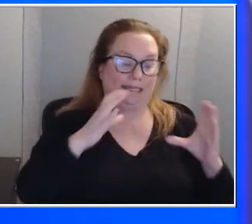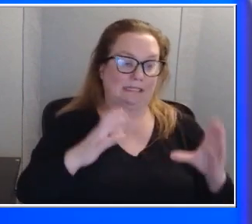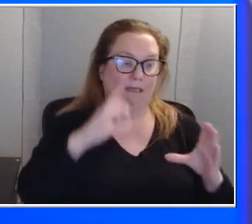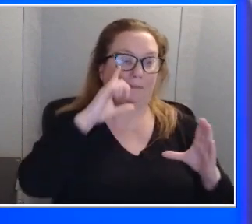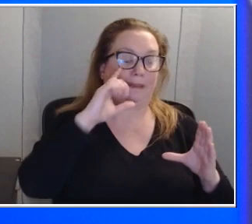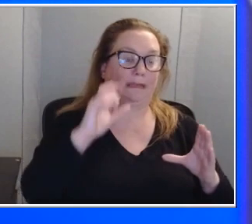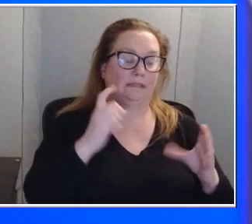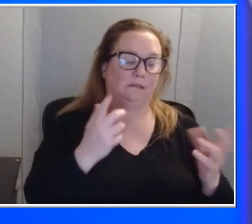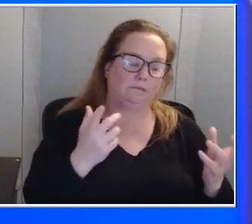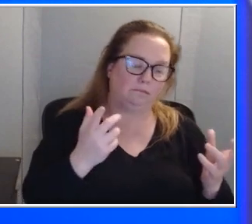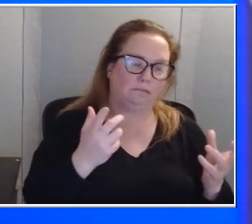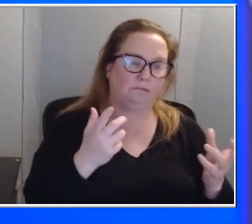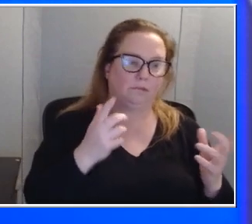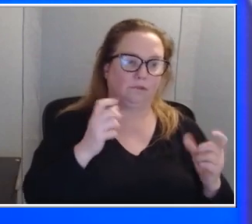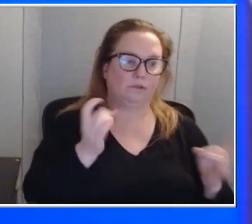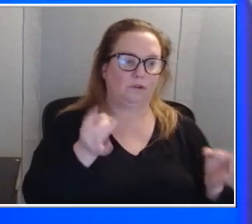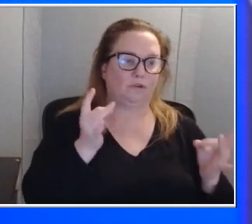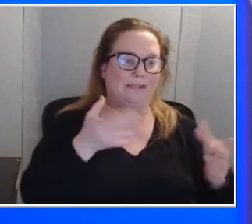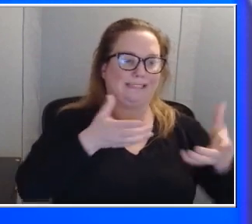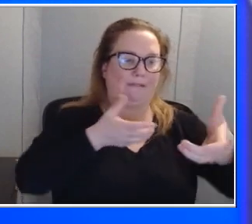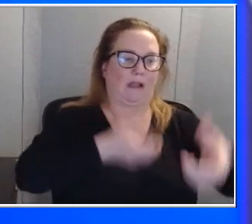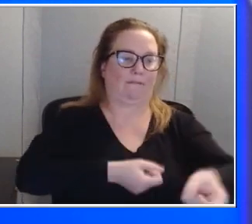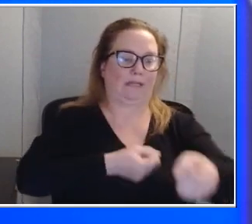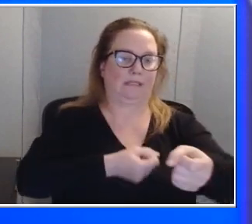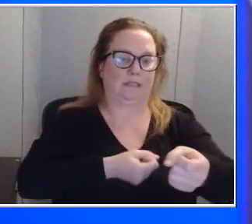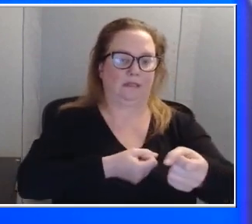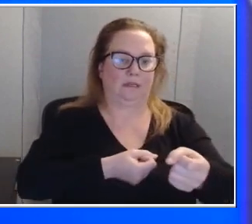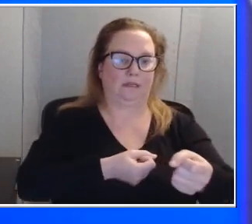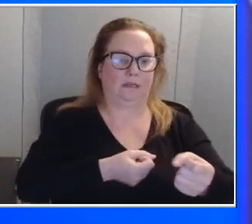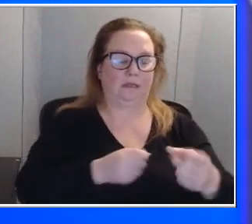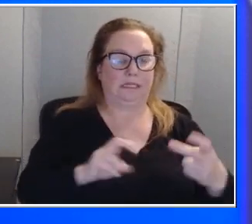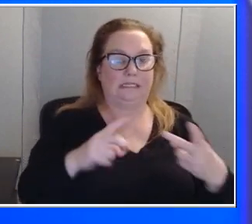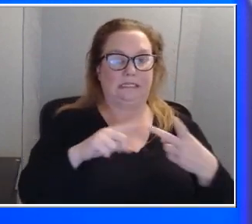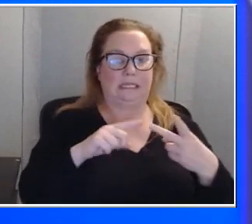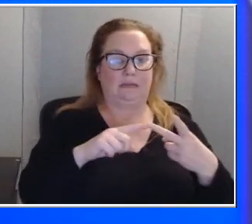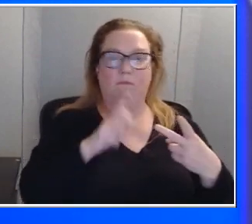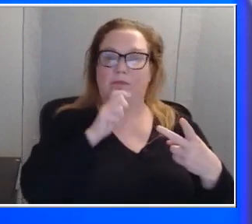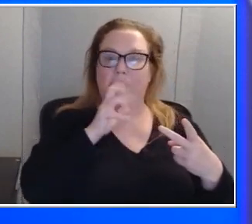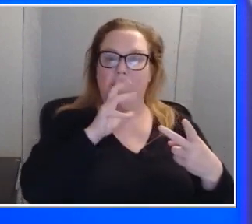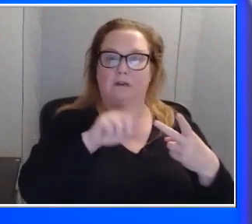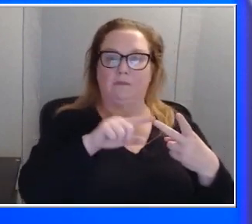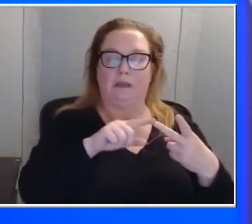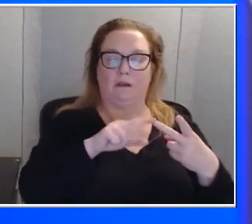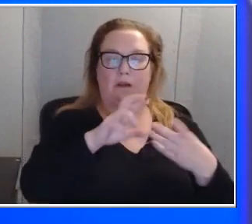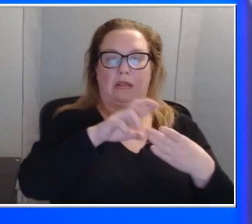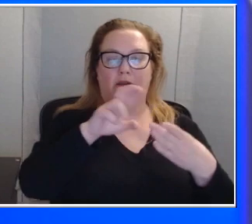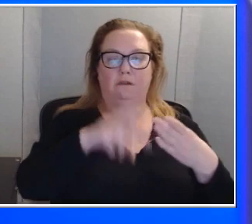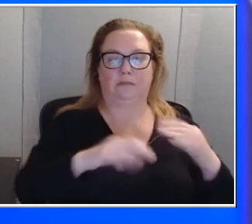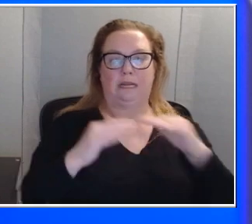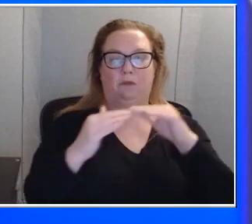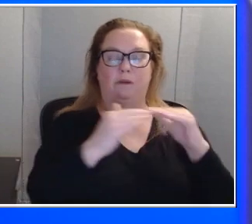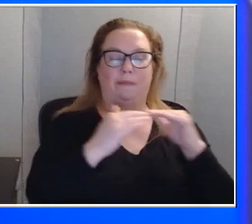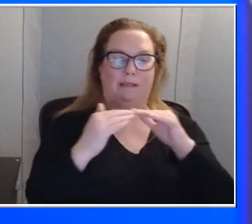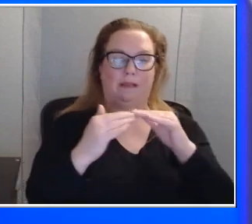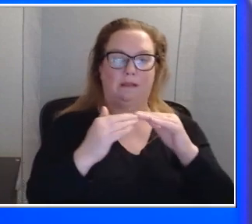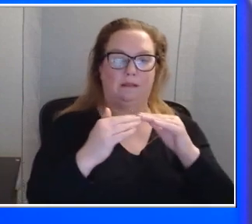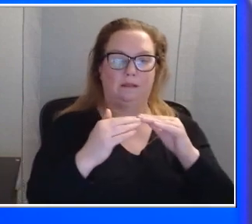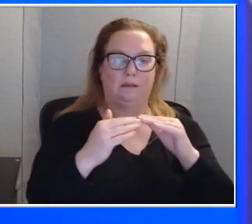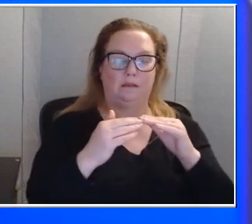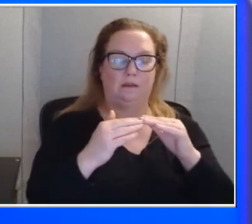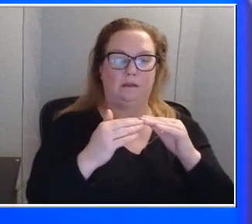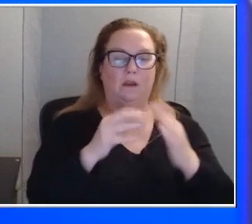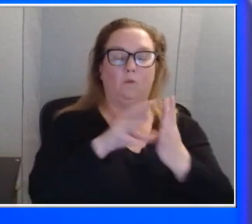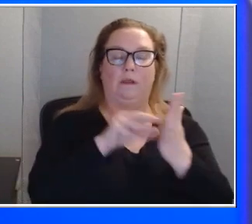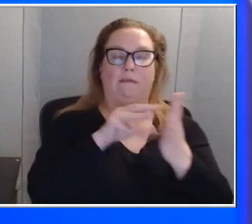bit of crisis of confidence, I think, with that. Second, and we haven't talked about outcomes and equitability, we've learned